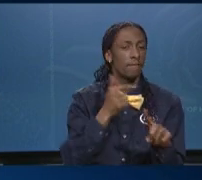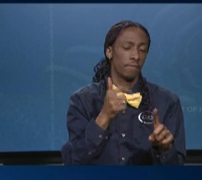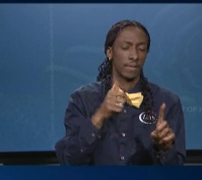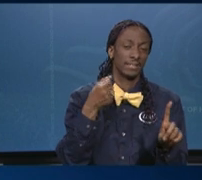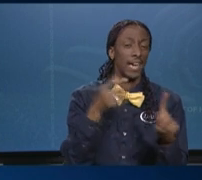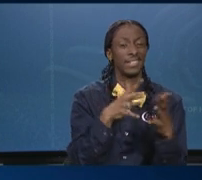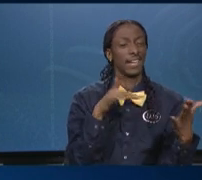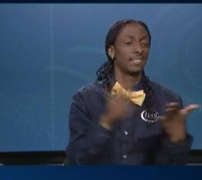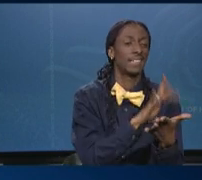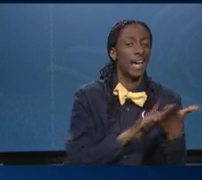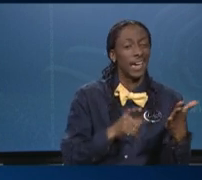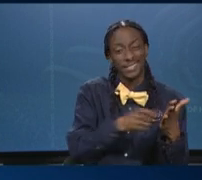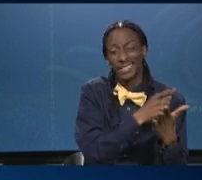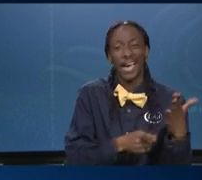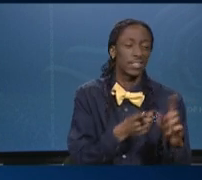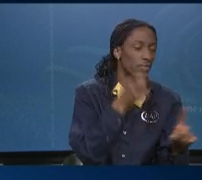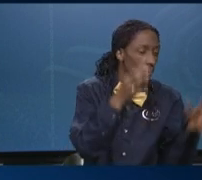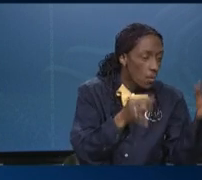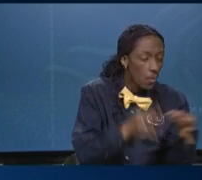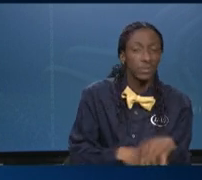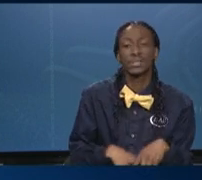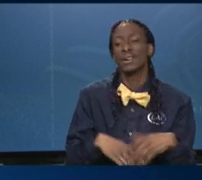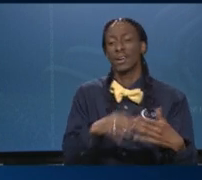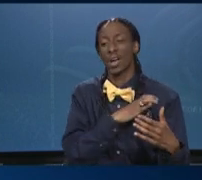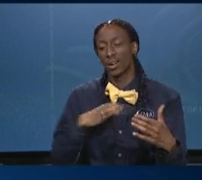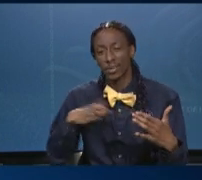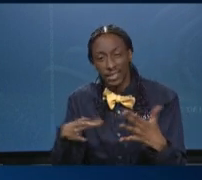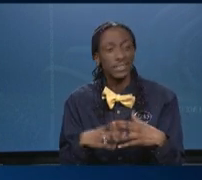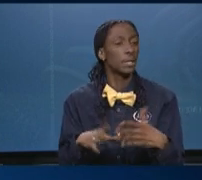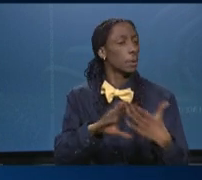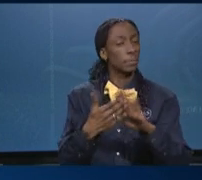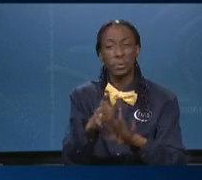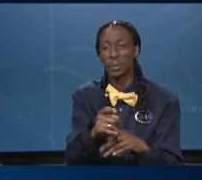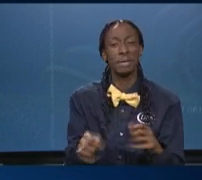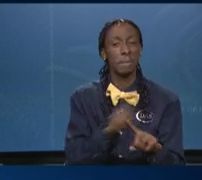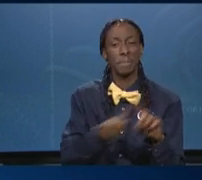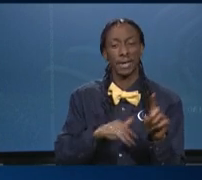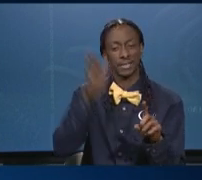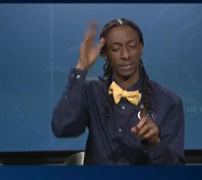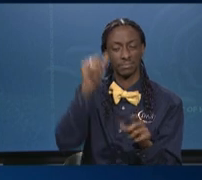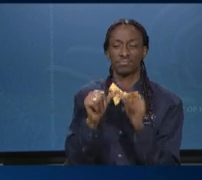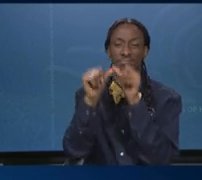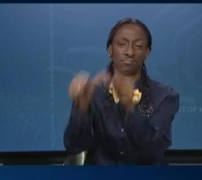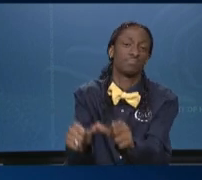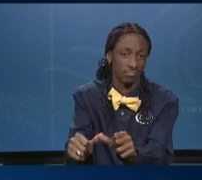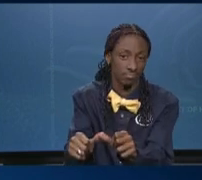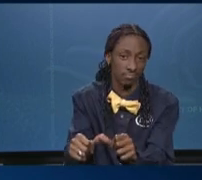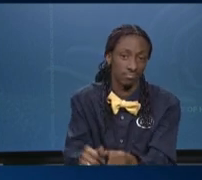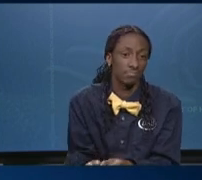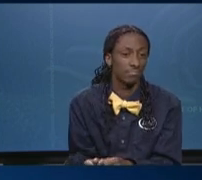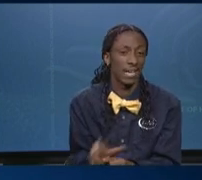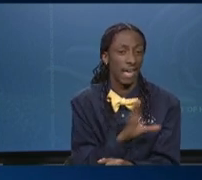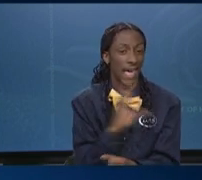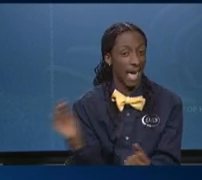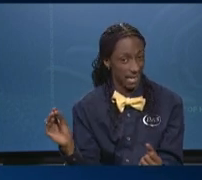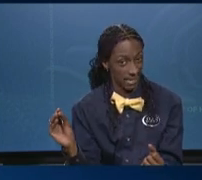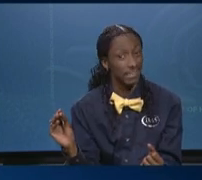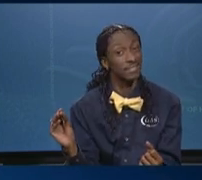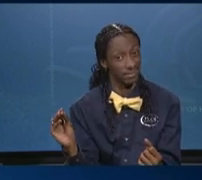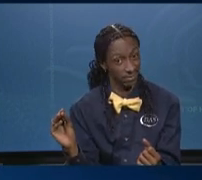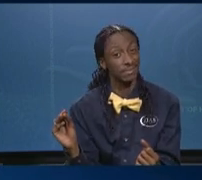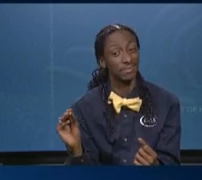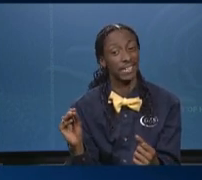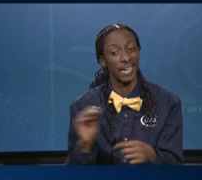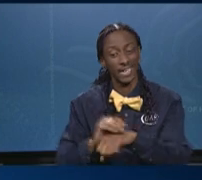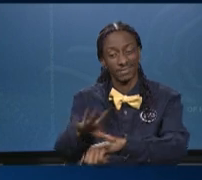Congress, attacks across the community, but it has withstood the test of time, and it has made